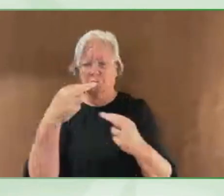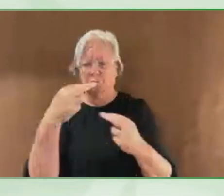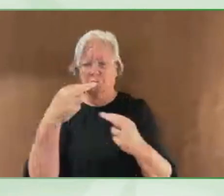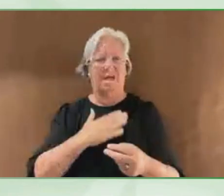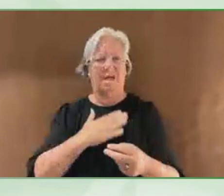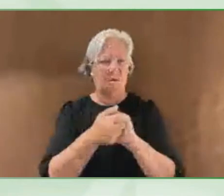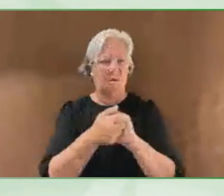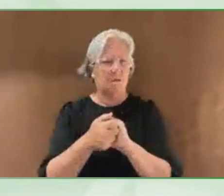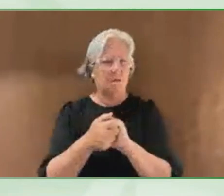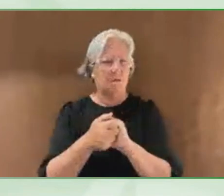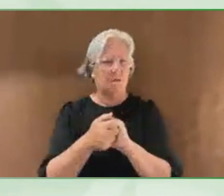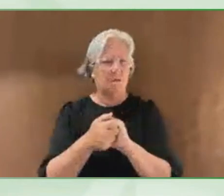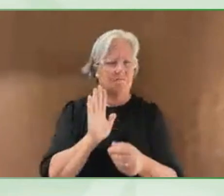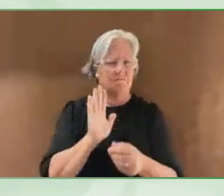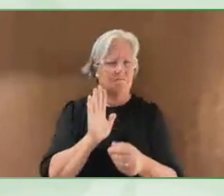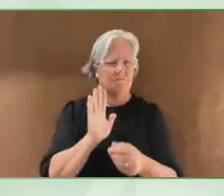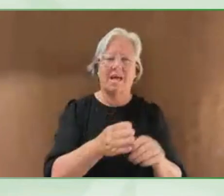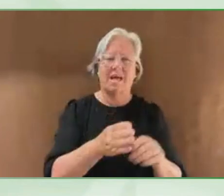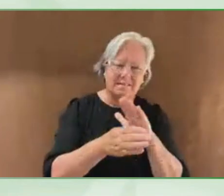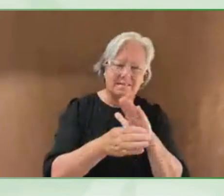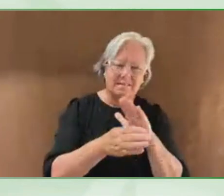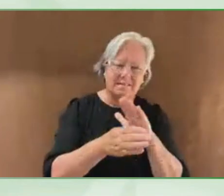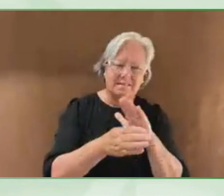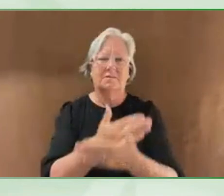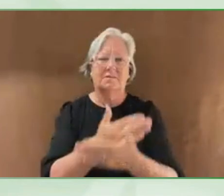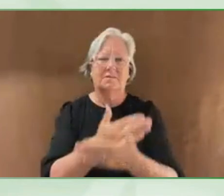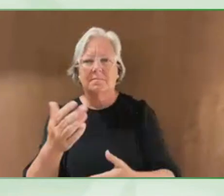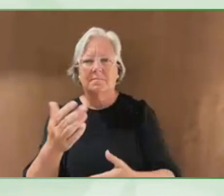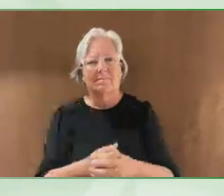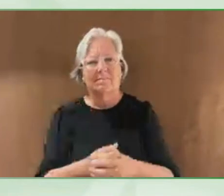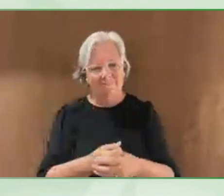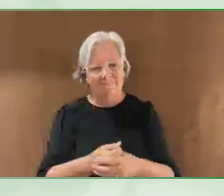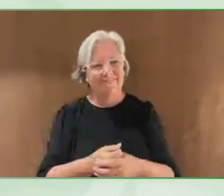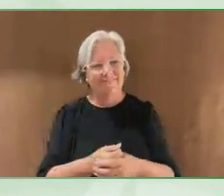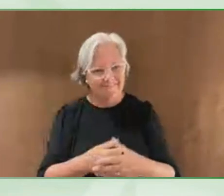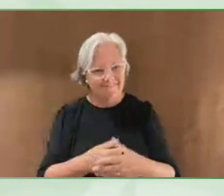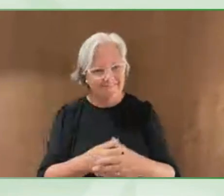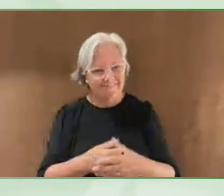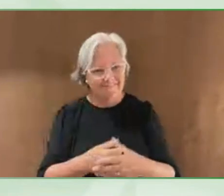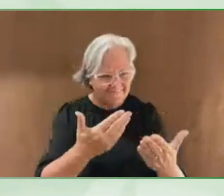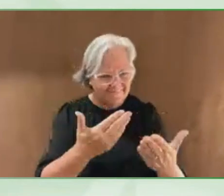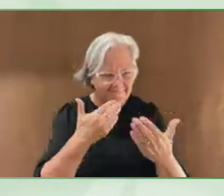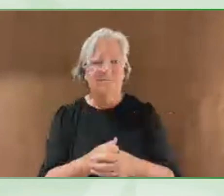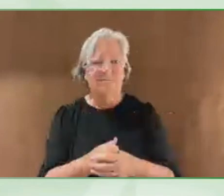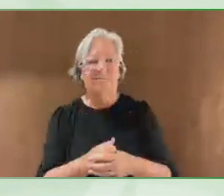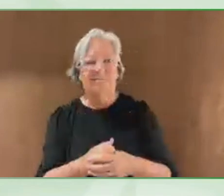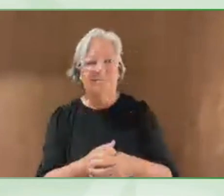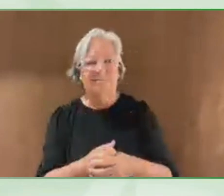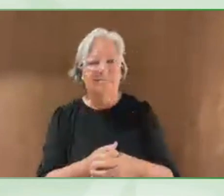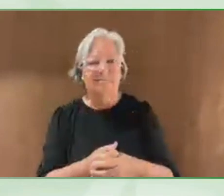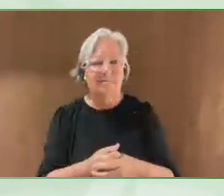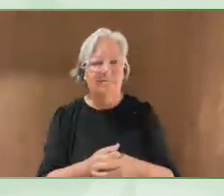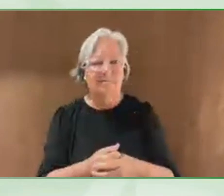Thanks for sharing that, Neil, and apologies because I'm having a coughing fit, which is not helpful. You mentioned the beauty